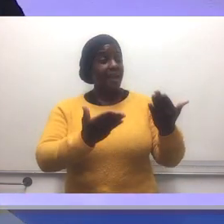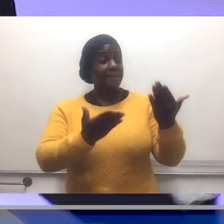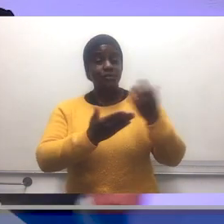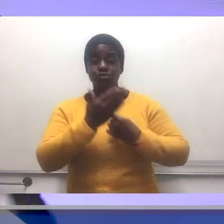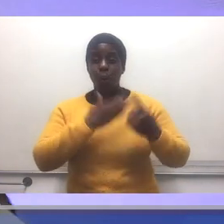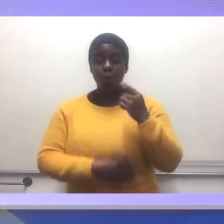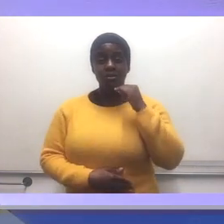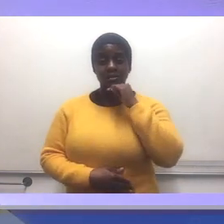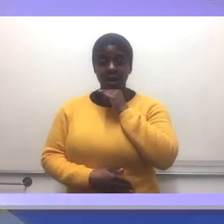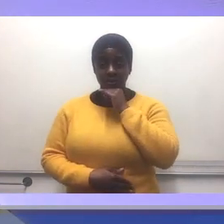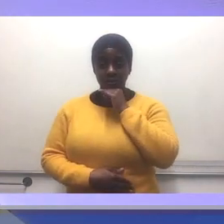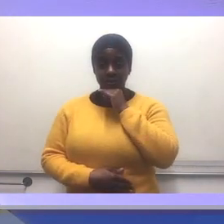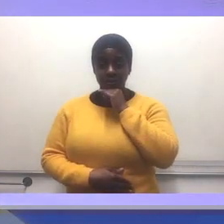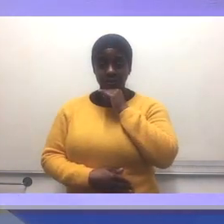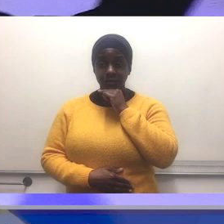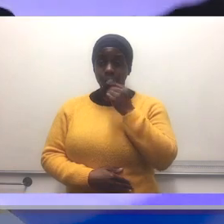begotten Son.